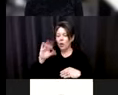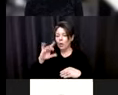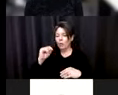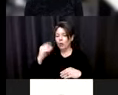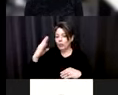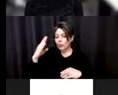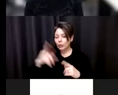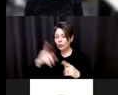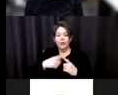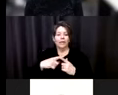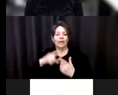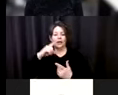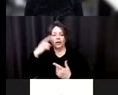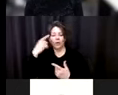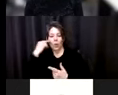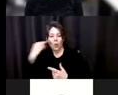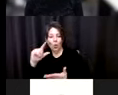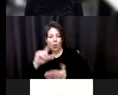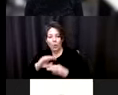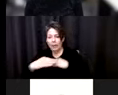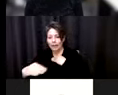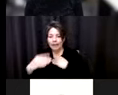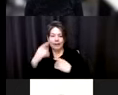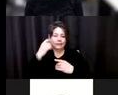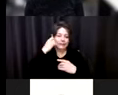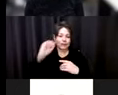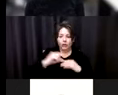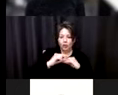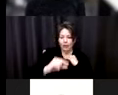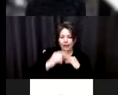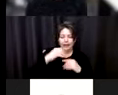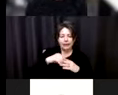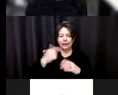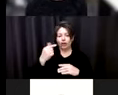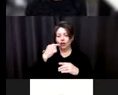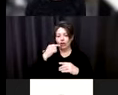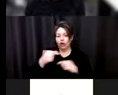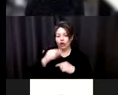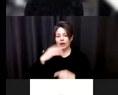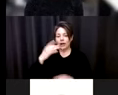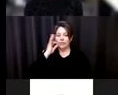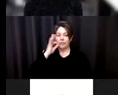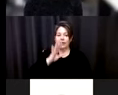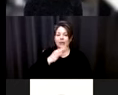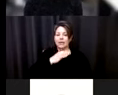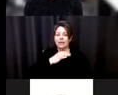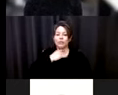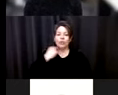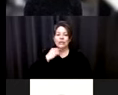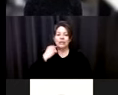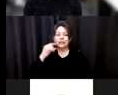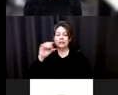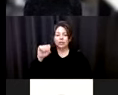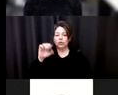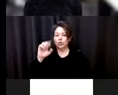and then printed a gold plate and a silver plate for In the Garden of the Bee Priestess Suite 2. I had traveled